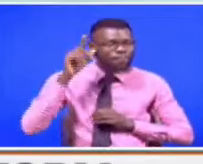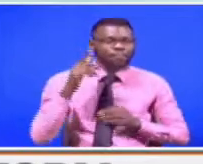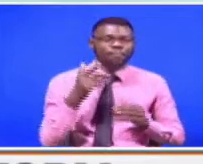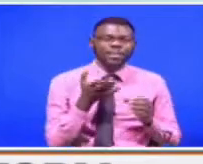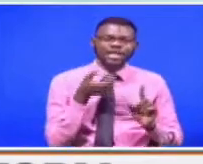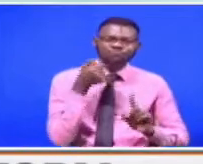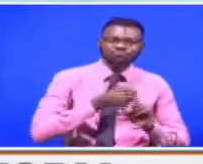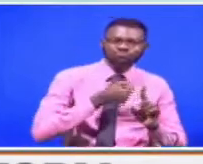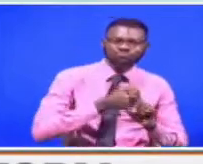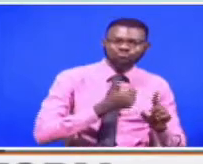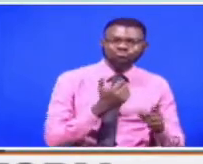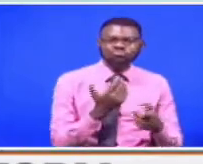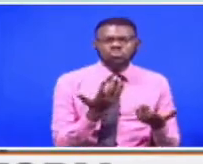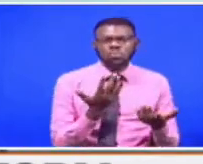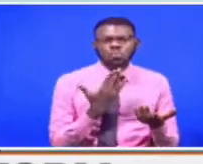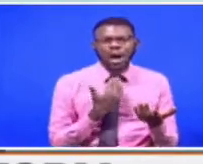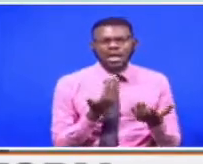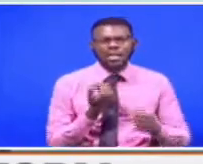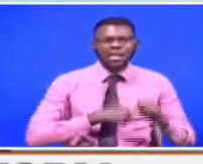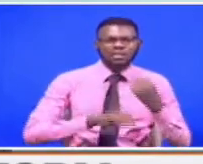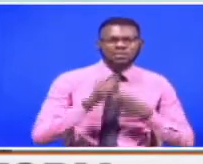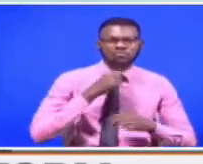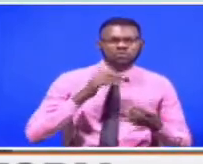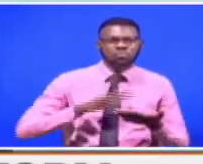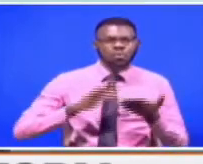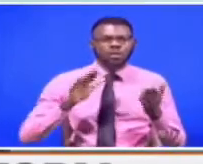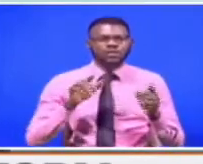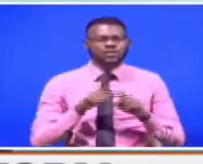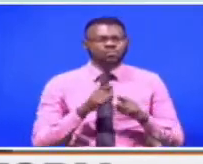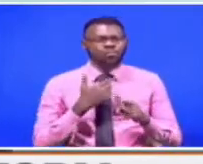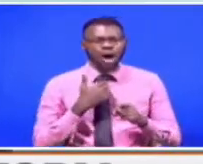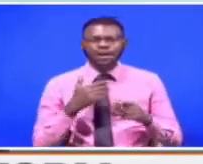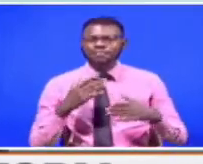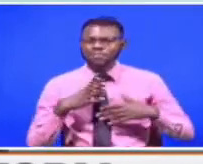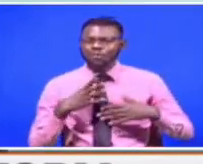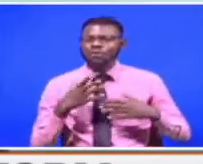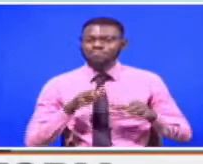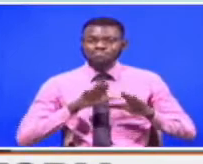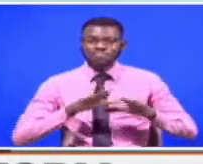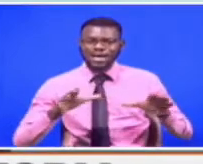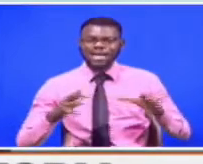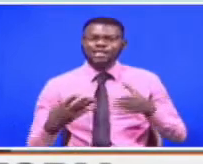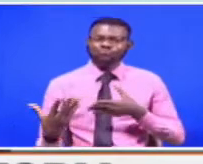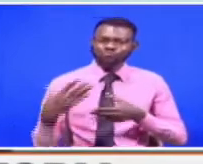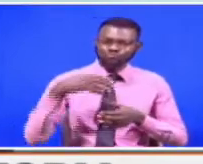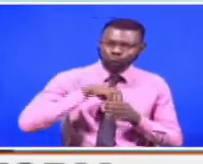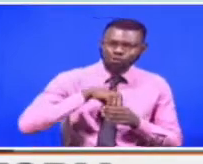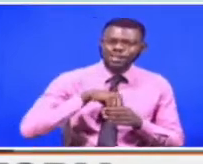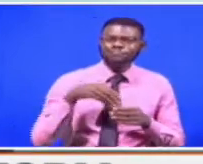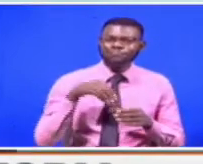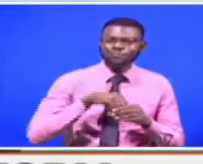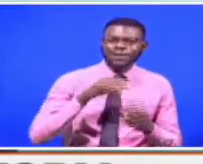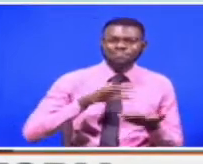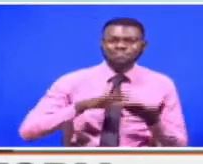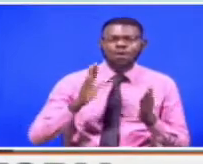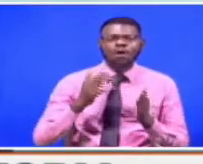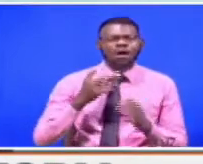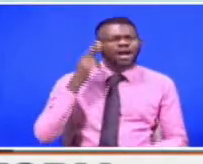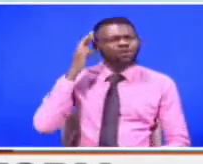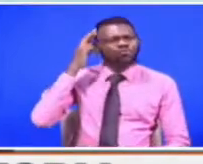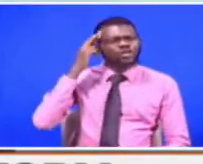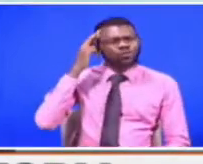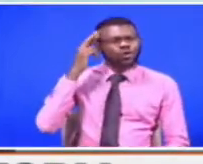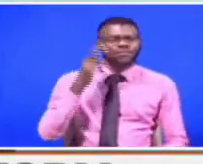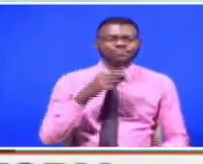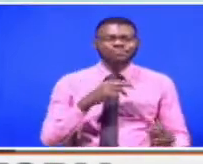more activity and more participation into the market. So reason number one we'd say is to